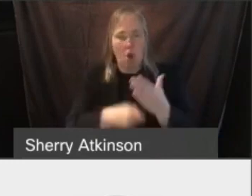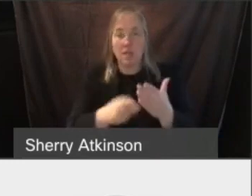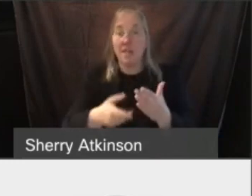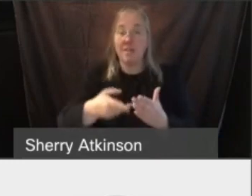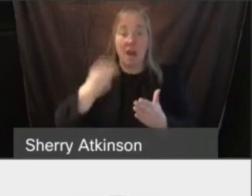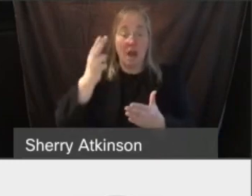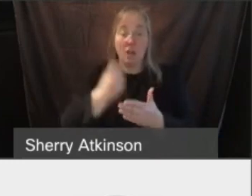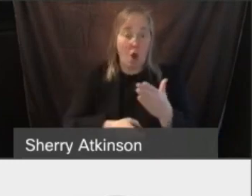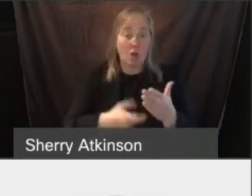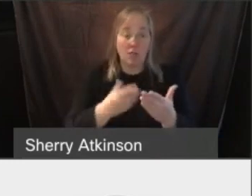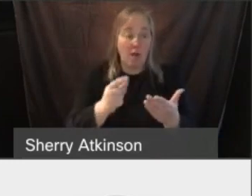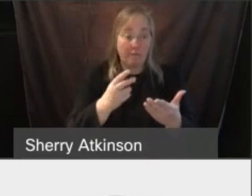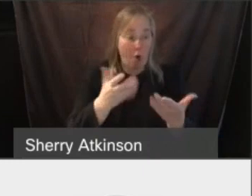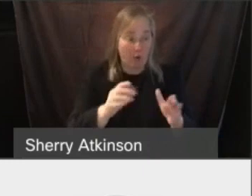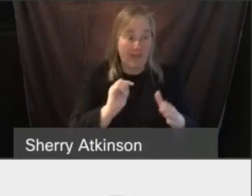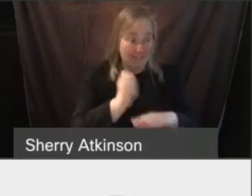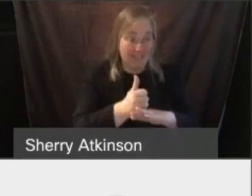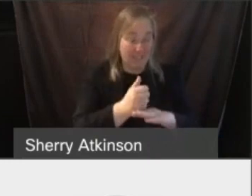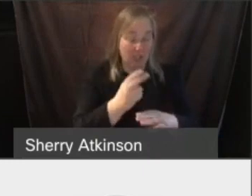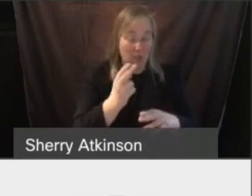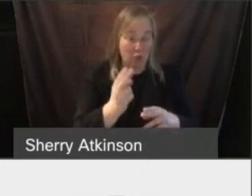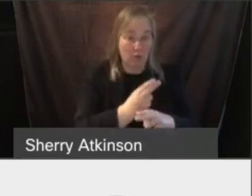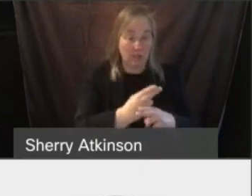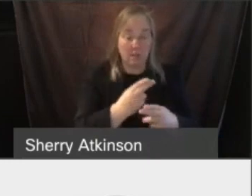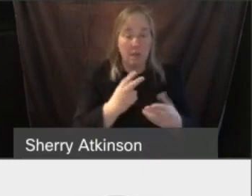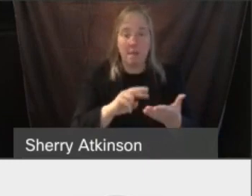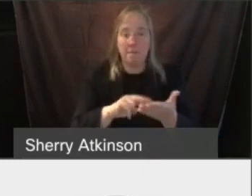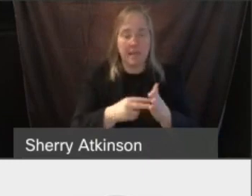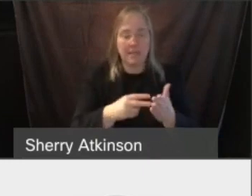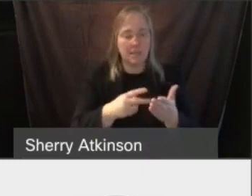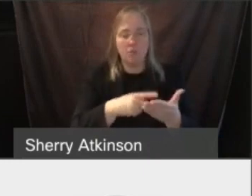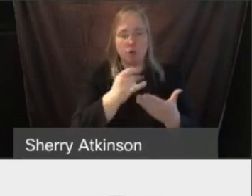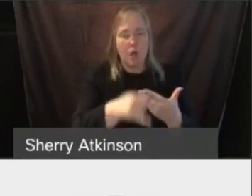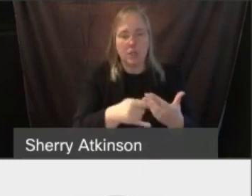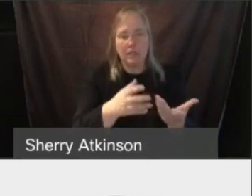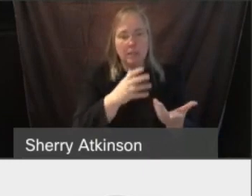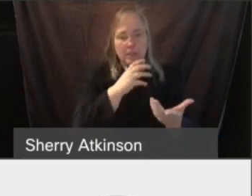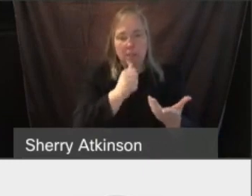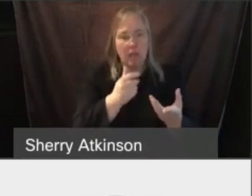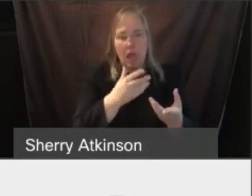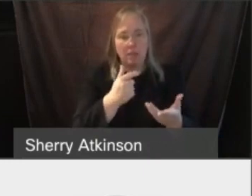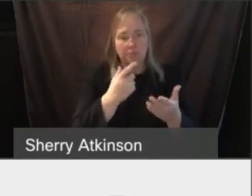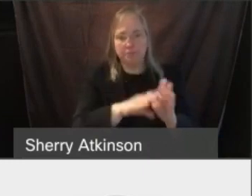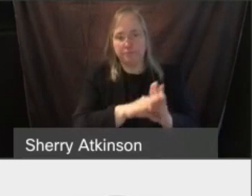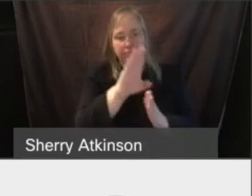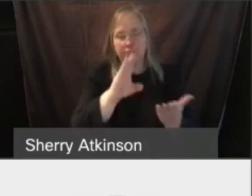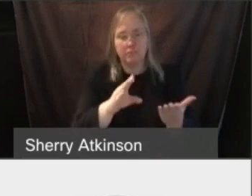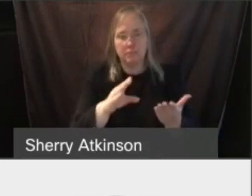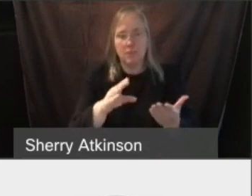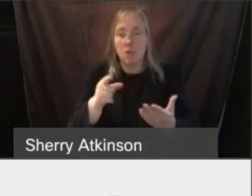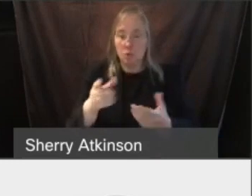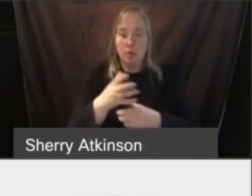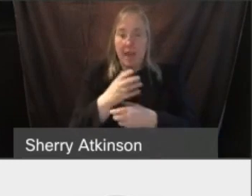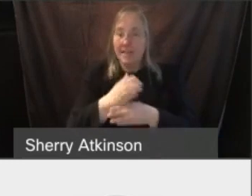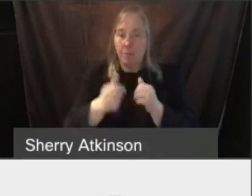that projects don't pencil out. And you're getting into a scenario where development projects don't pay,